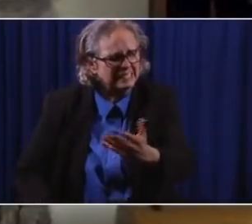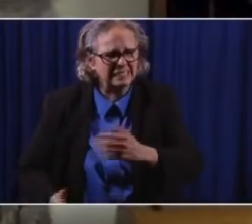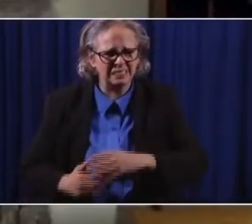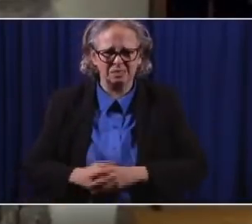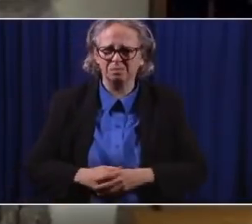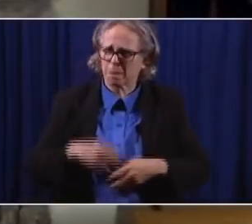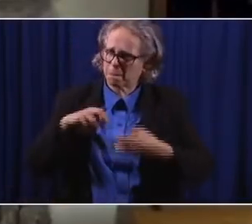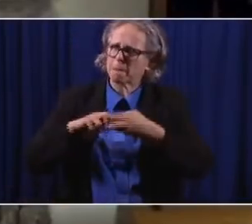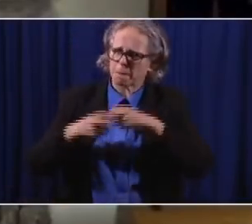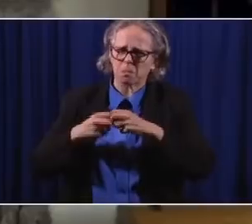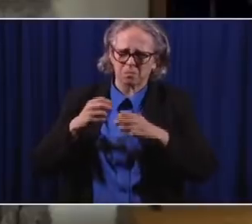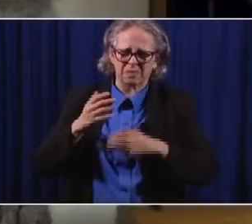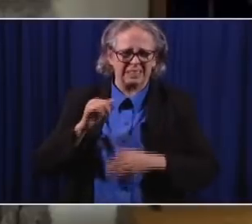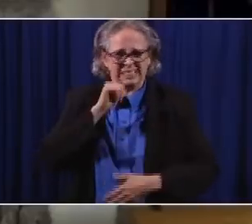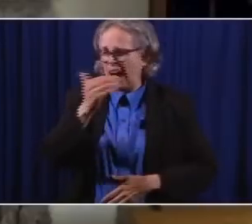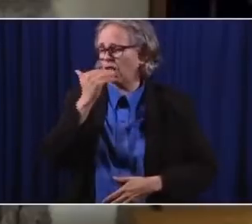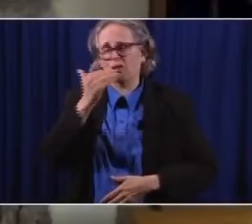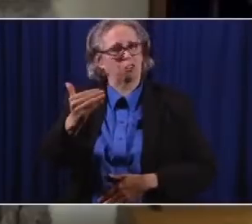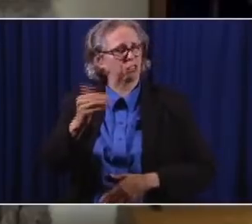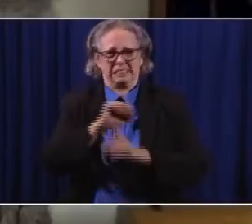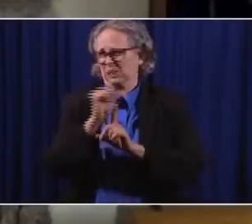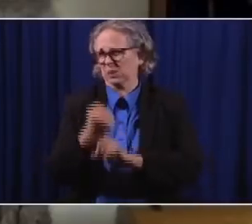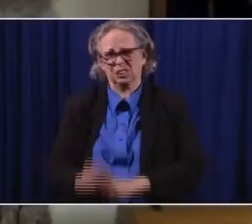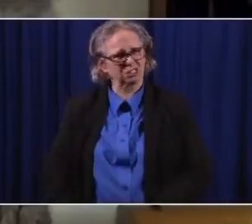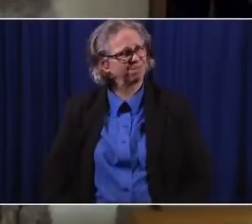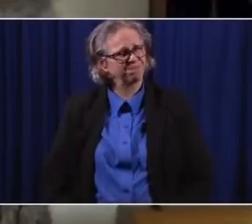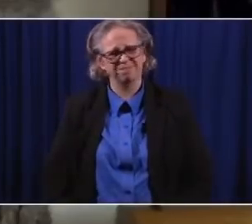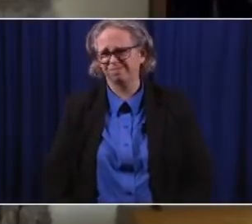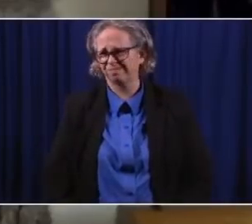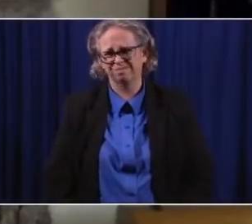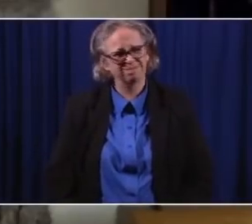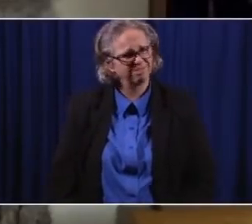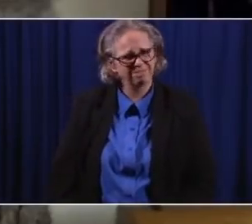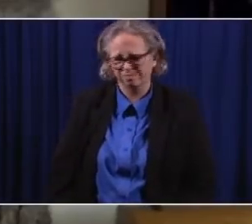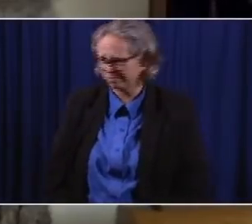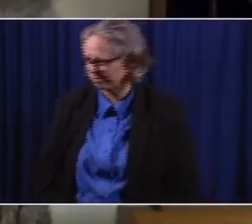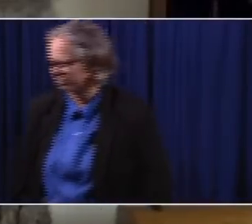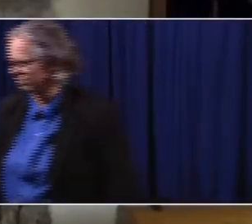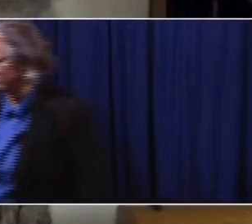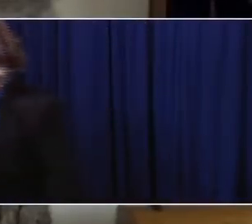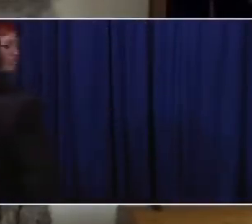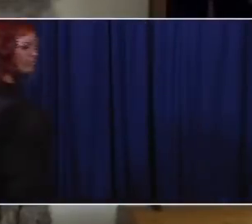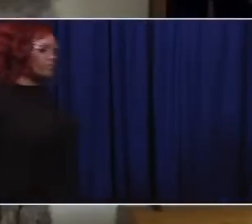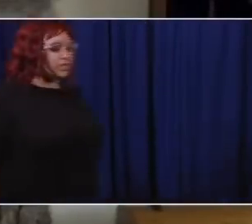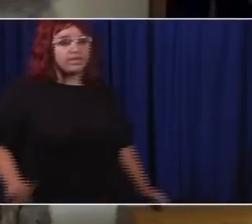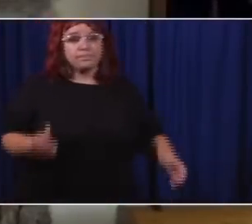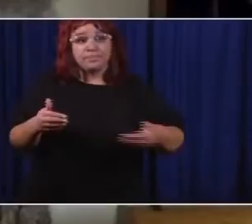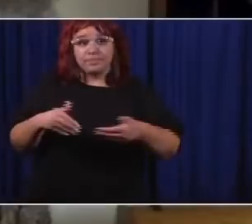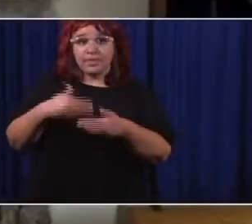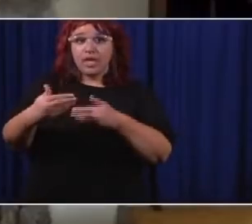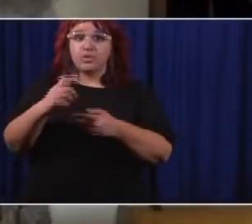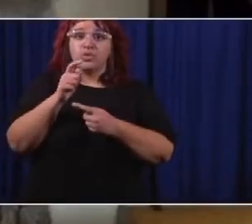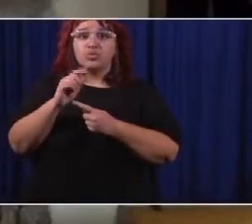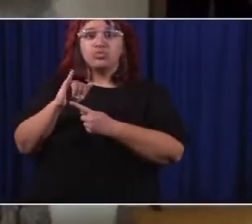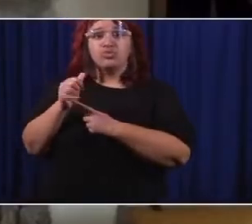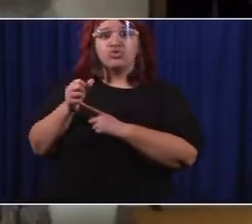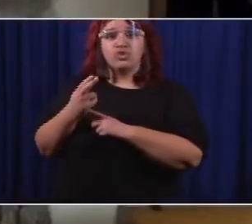And that's not good. Next question is from Josh Rottenberg at Spectrum News. Hi,